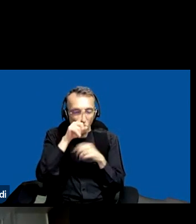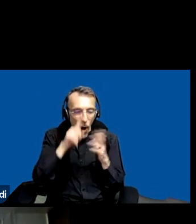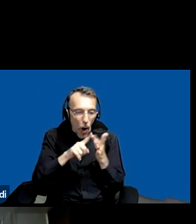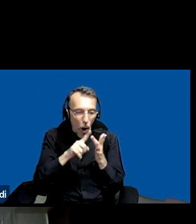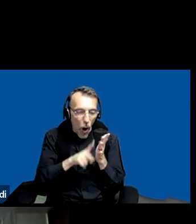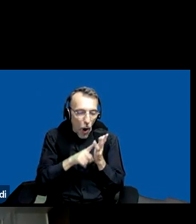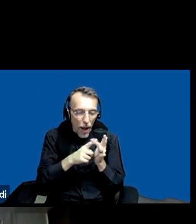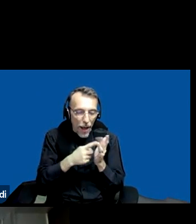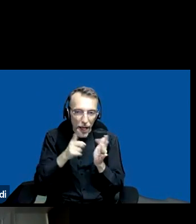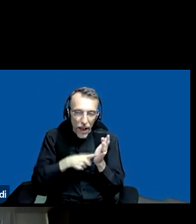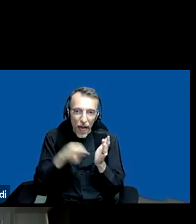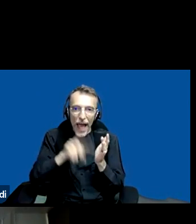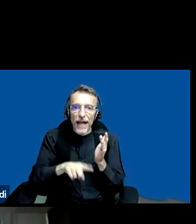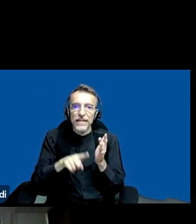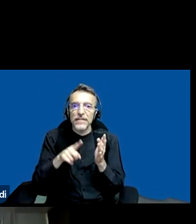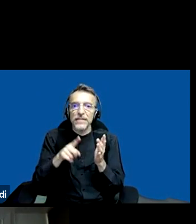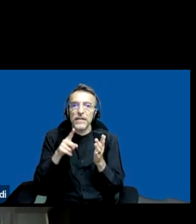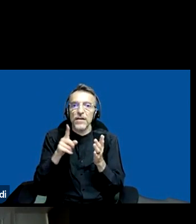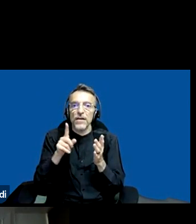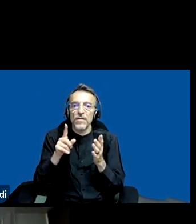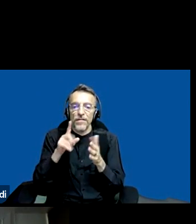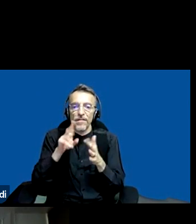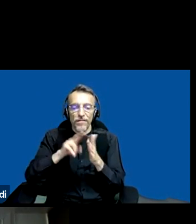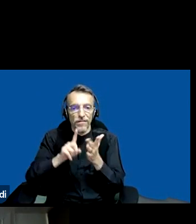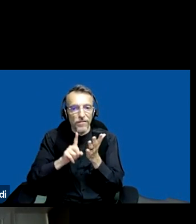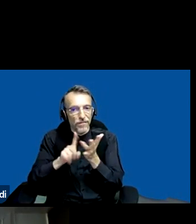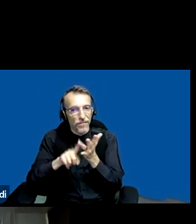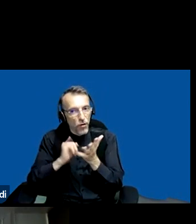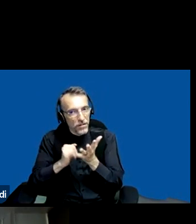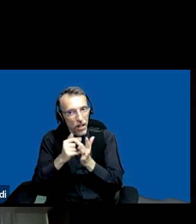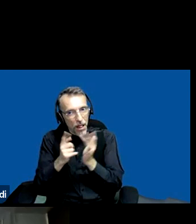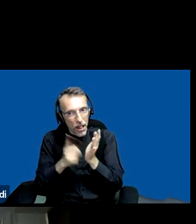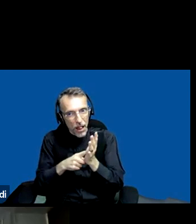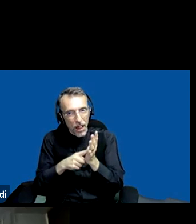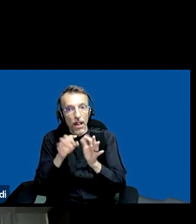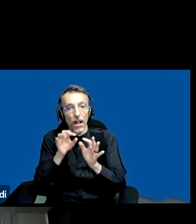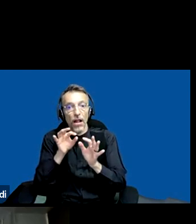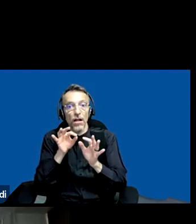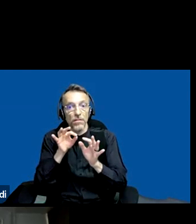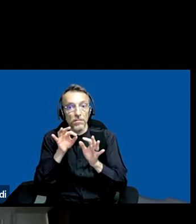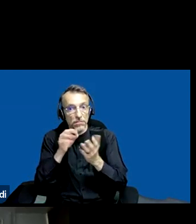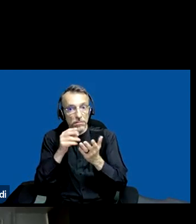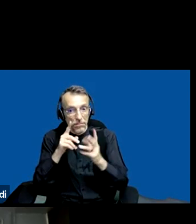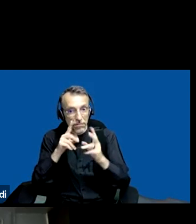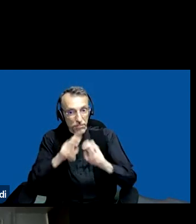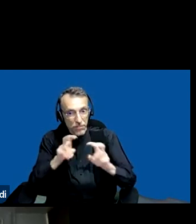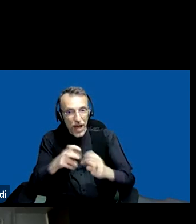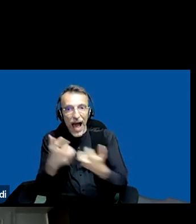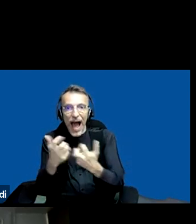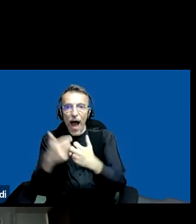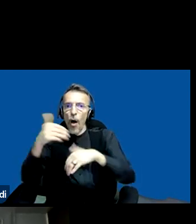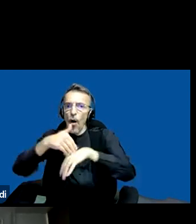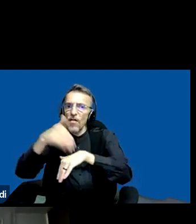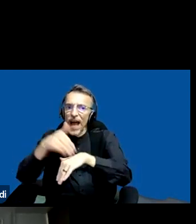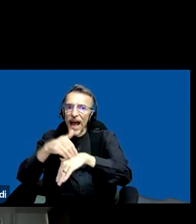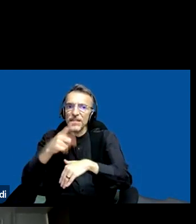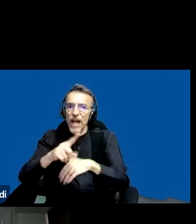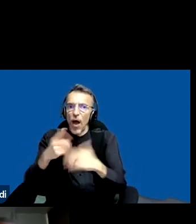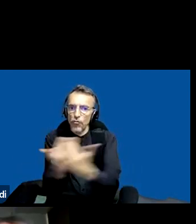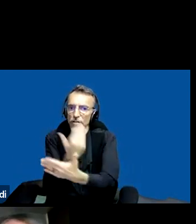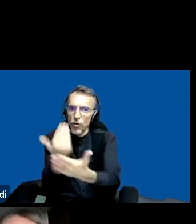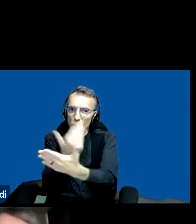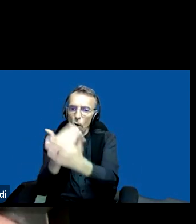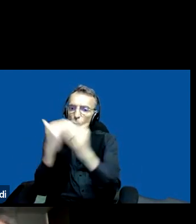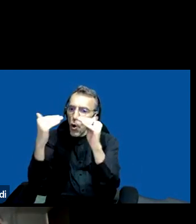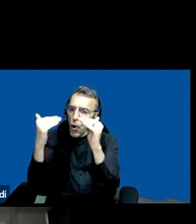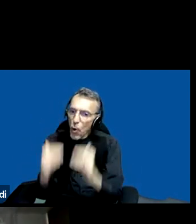over the course of the pandemic, how they're panning out, and how will they affect efforts to switch to renewables and low carbon